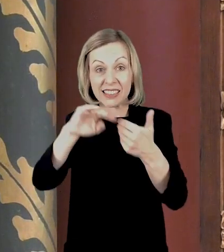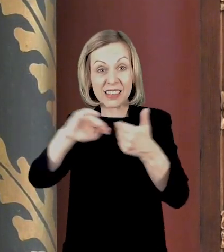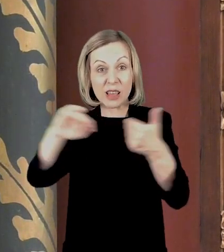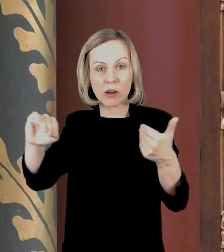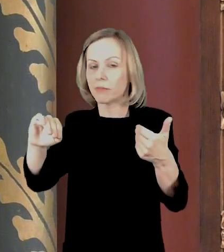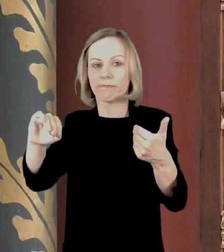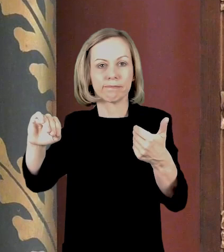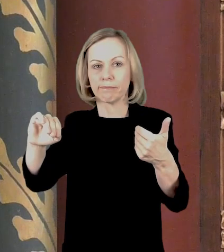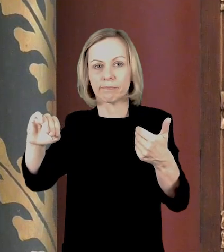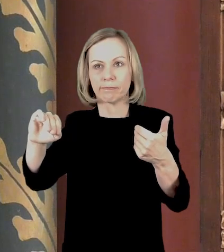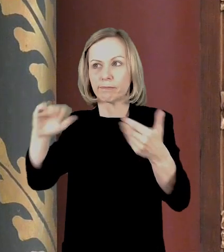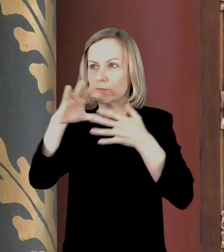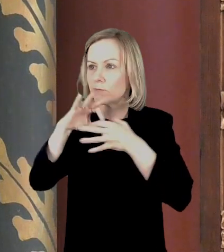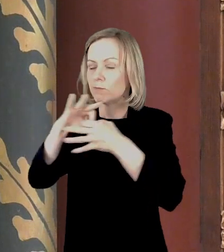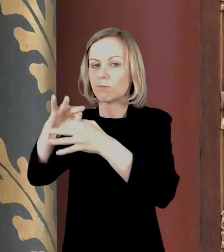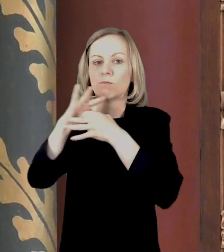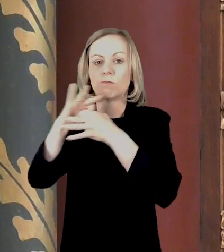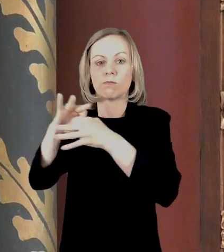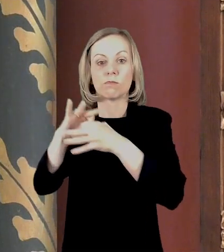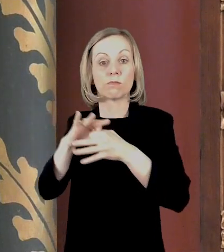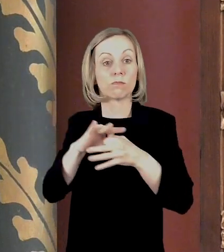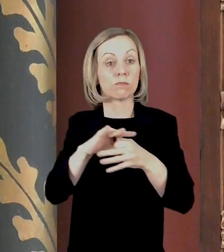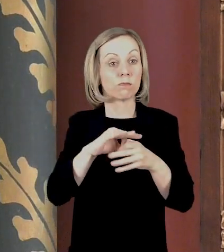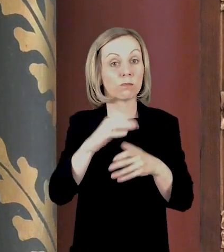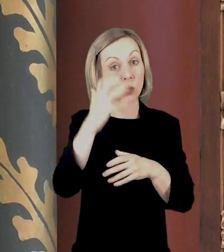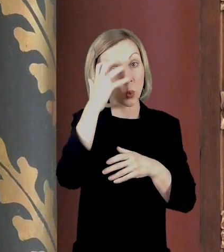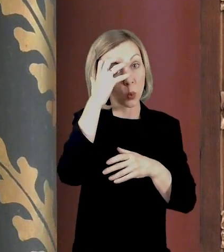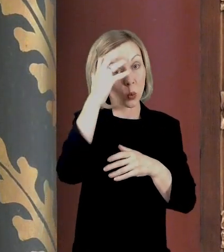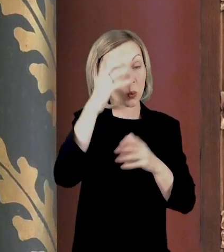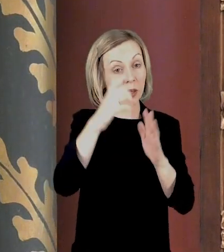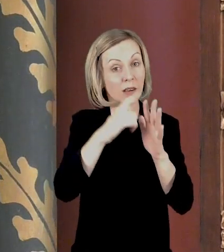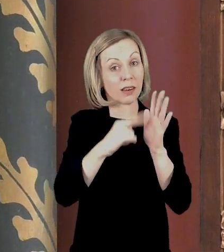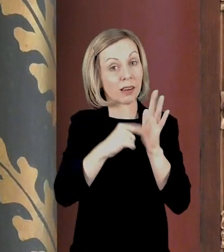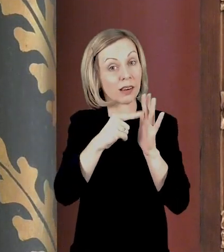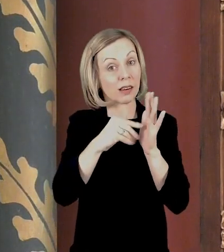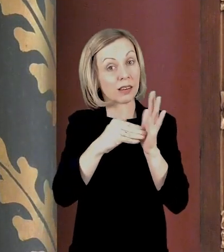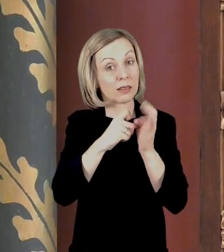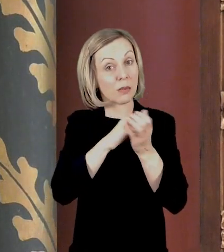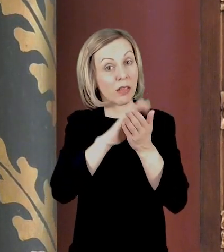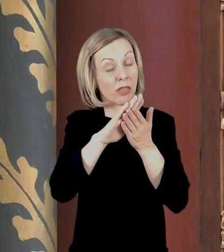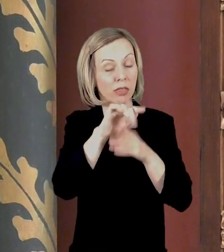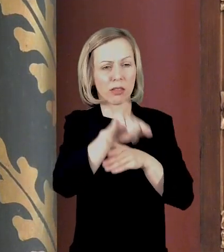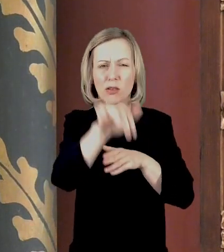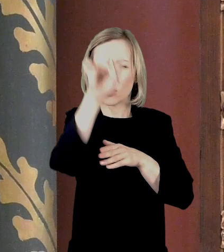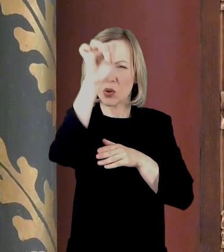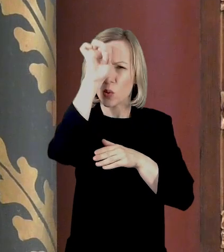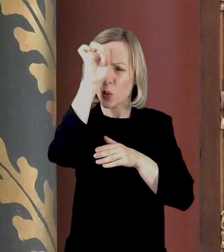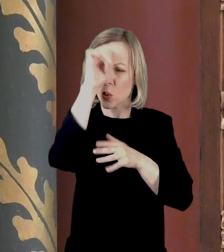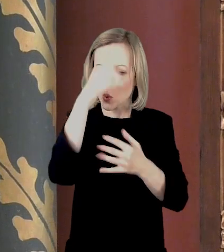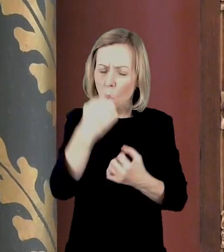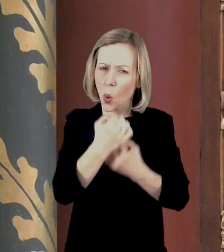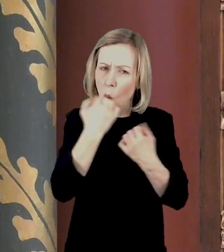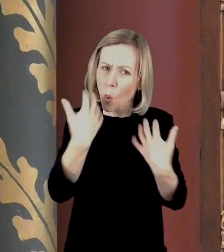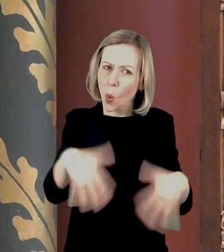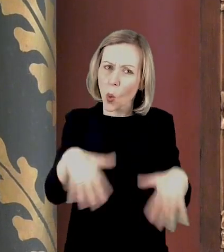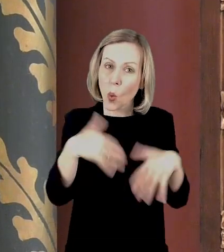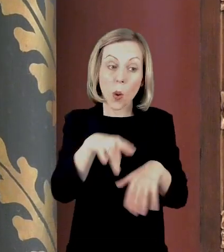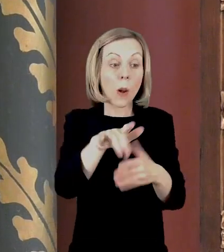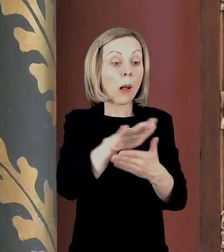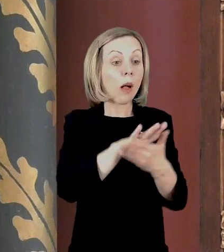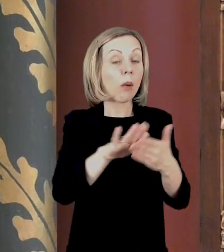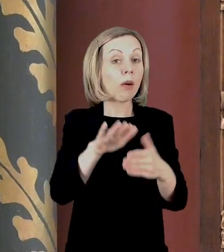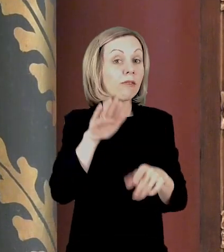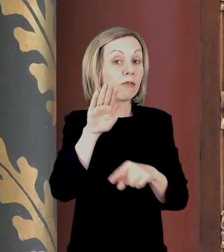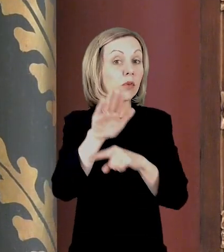Our late Queen knew this deep in her heart. It gave her not only hope for